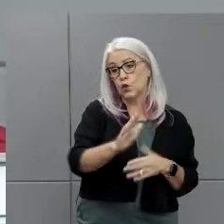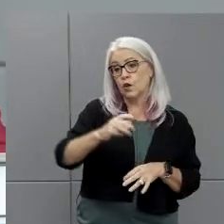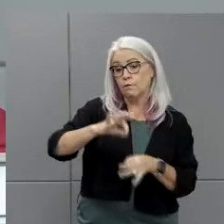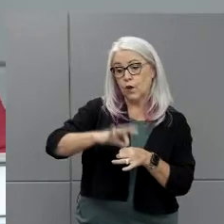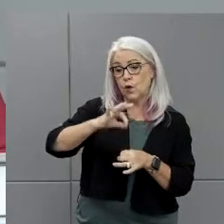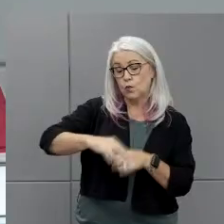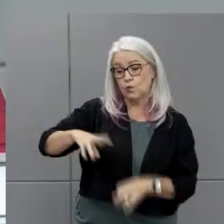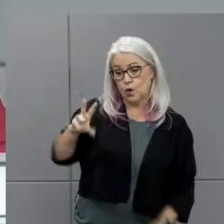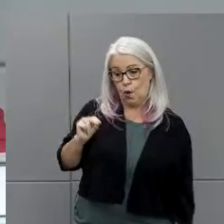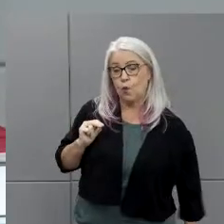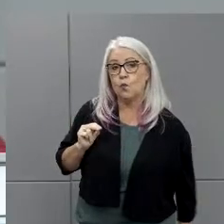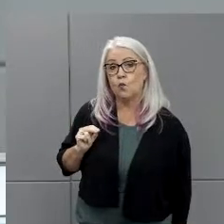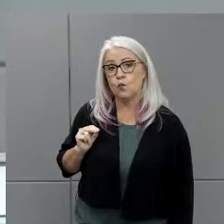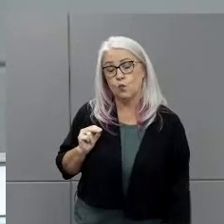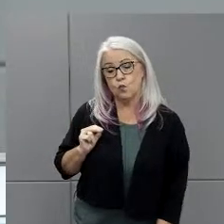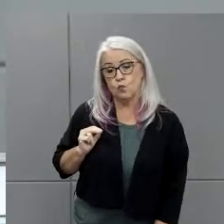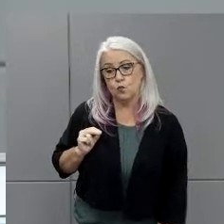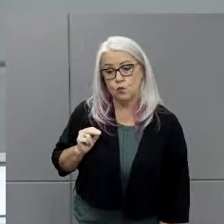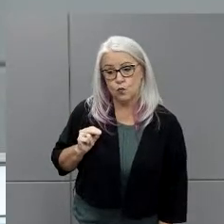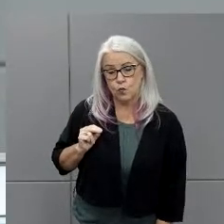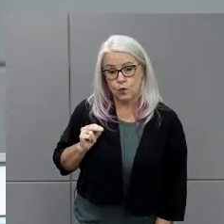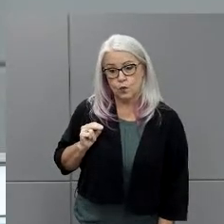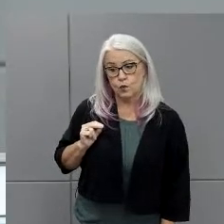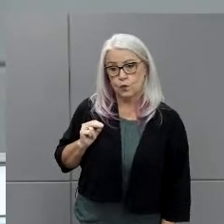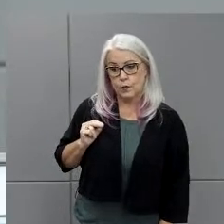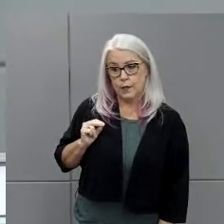no, correct? Yes.